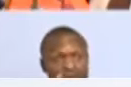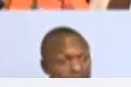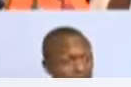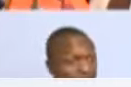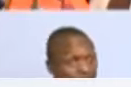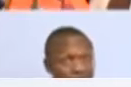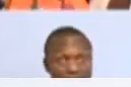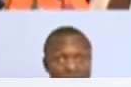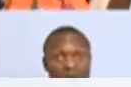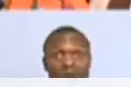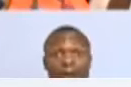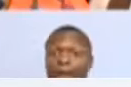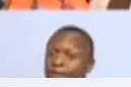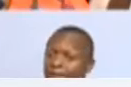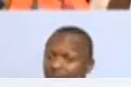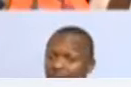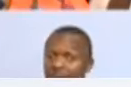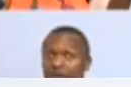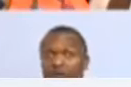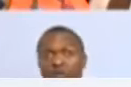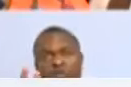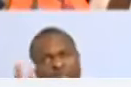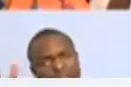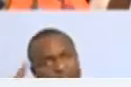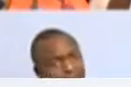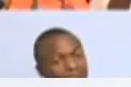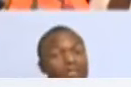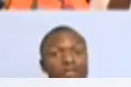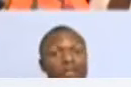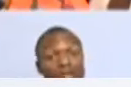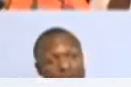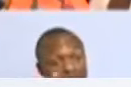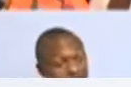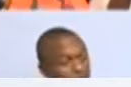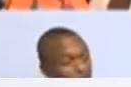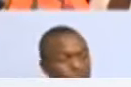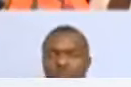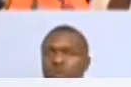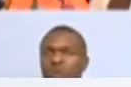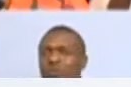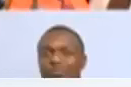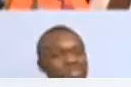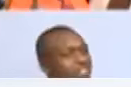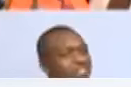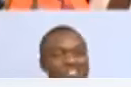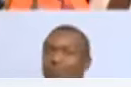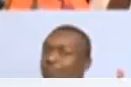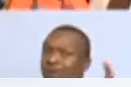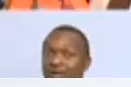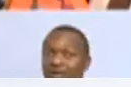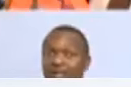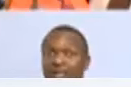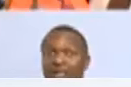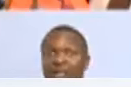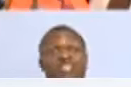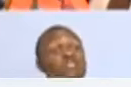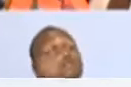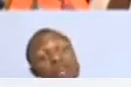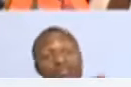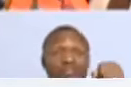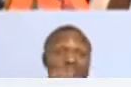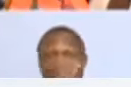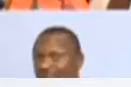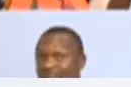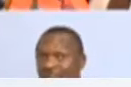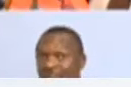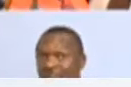down in the last 2 months, three months. Those countries will never be the same again. Street fights instigated